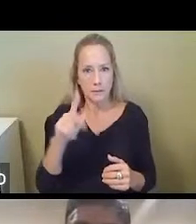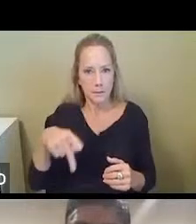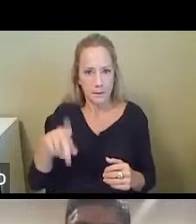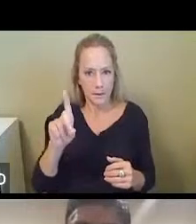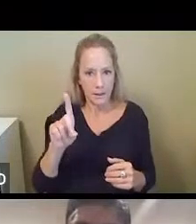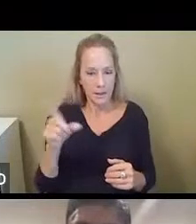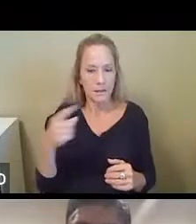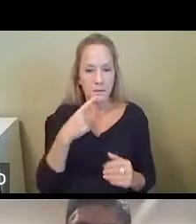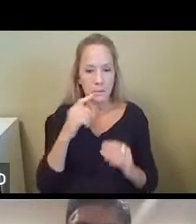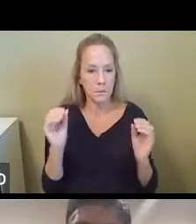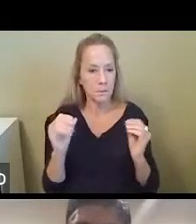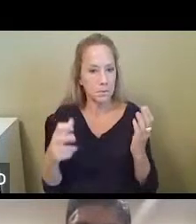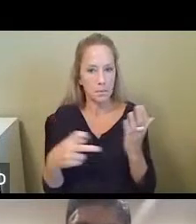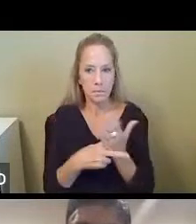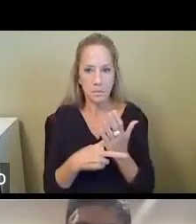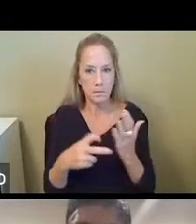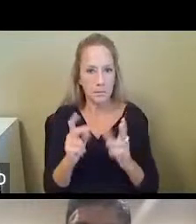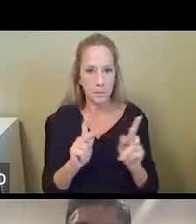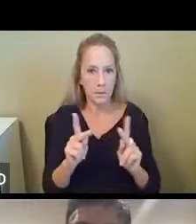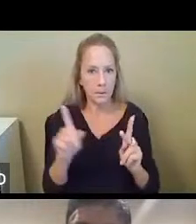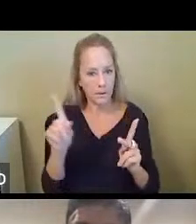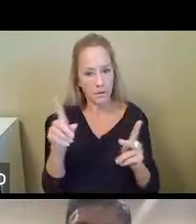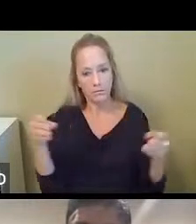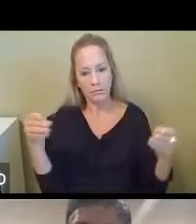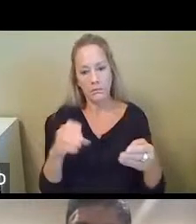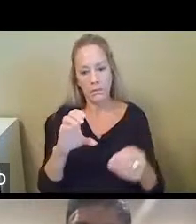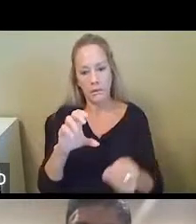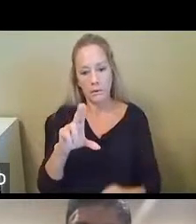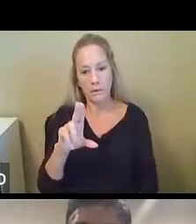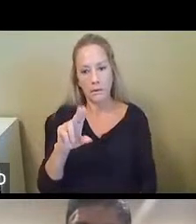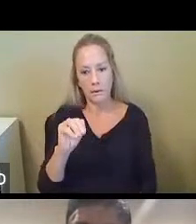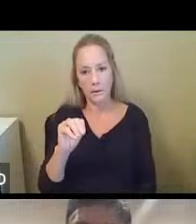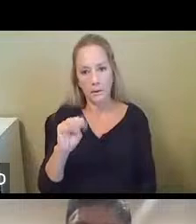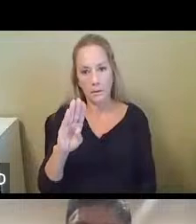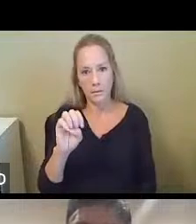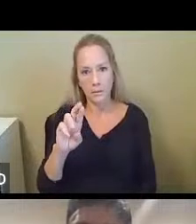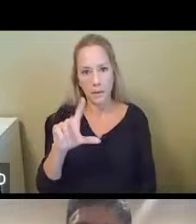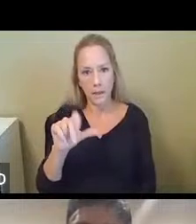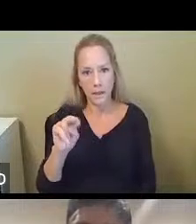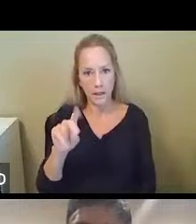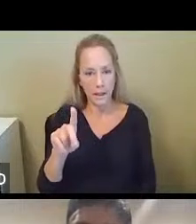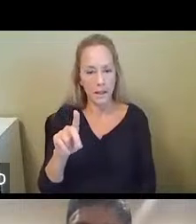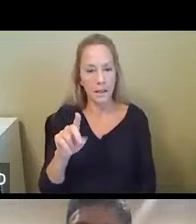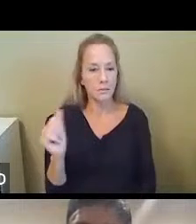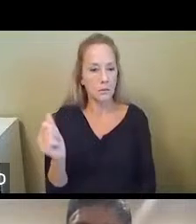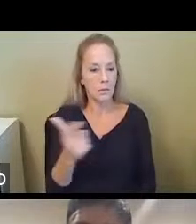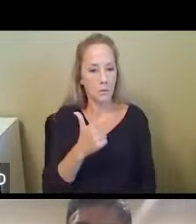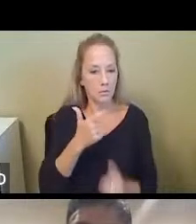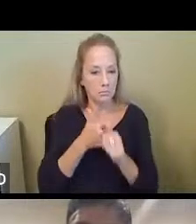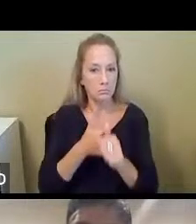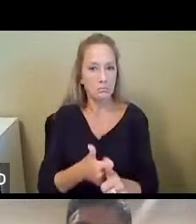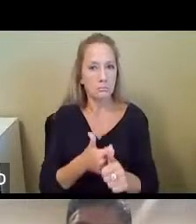that they've issued no citations. They've been focusing efforts on Cumberland Avenue. They've been very compliant, even after the ball game last